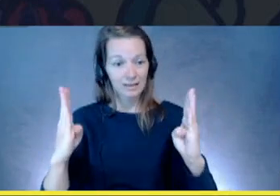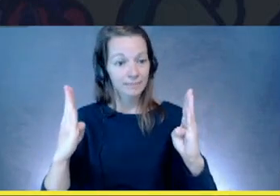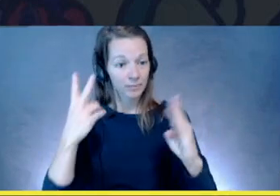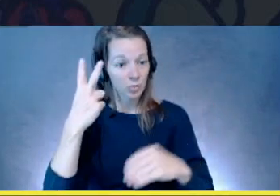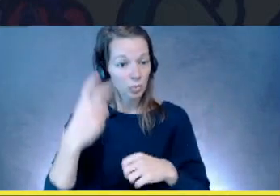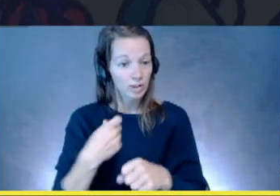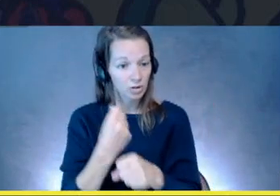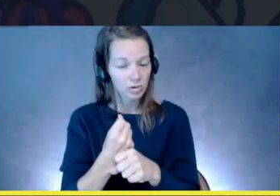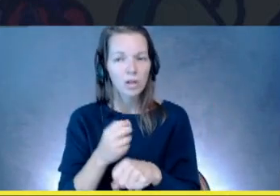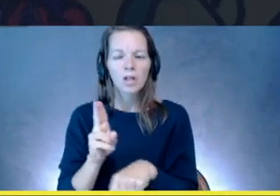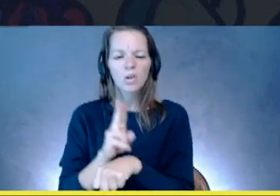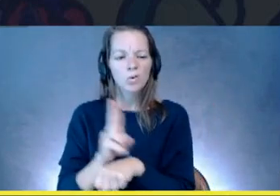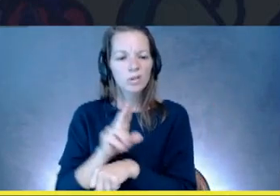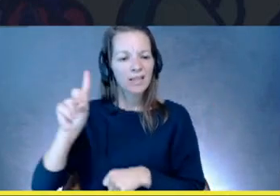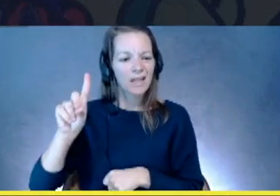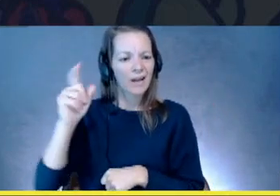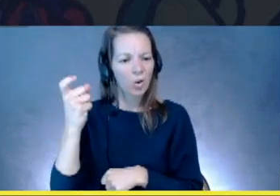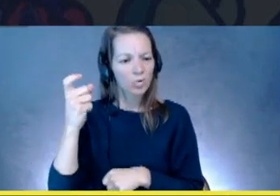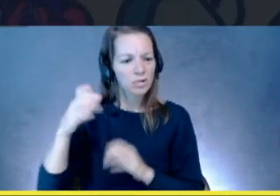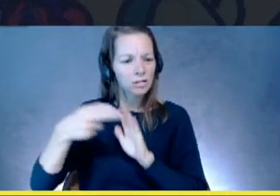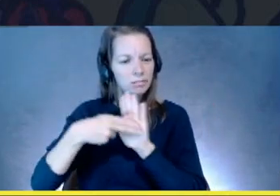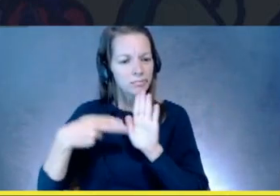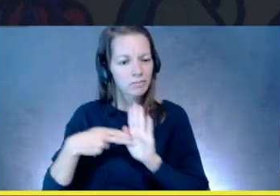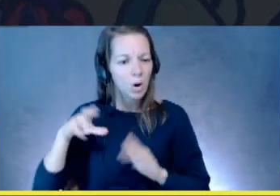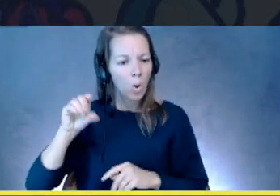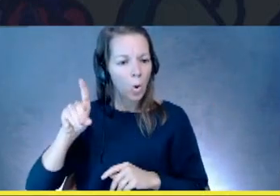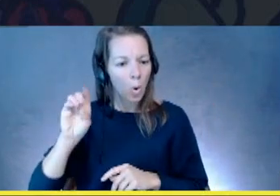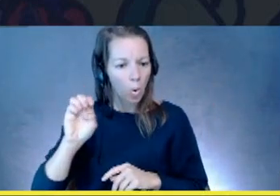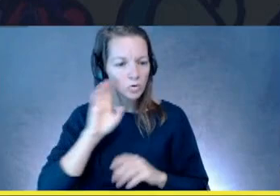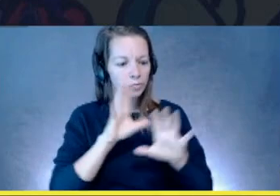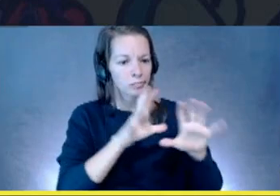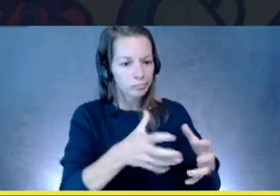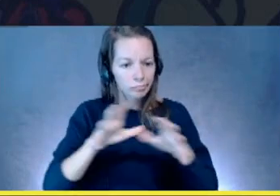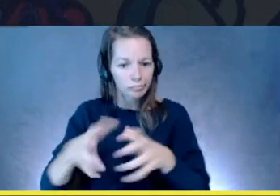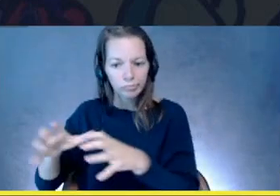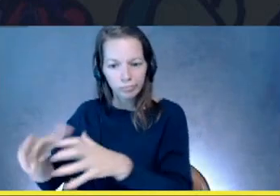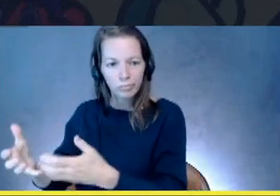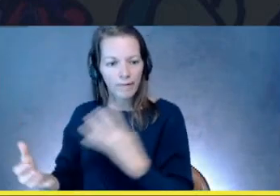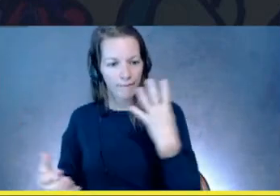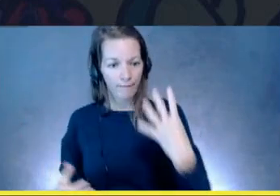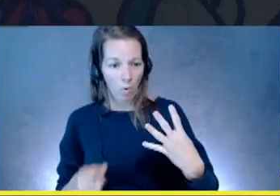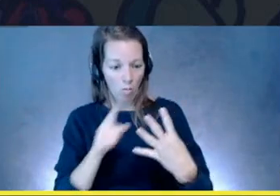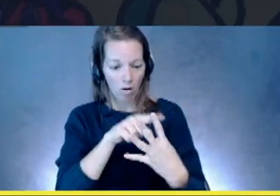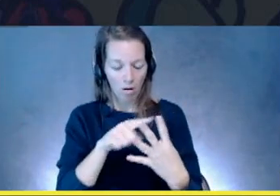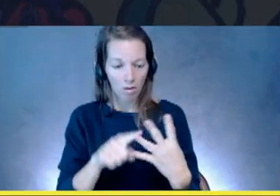diagnosis codes to classify patients into 4 different